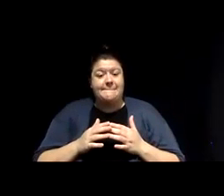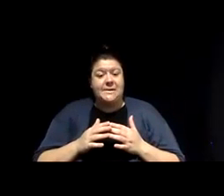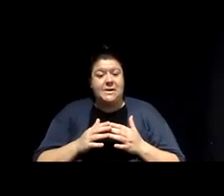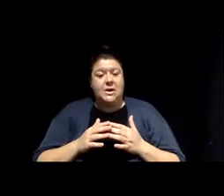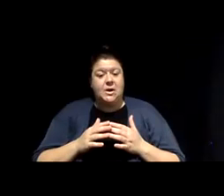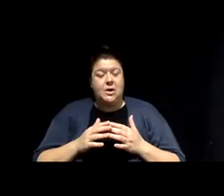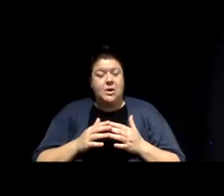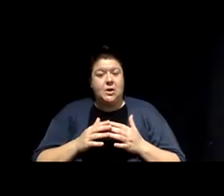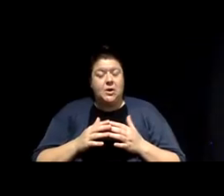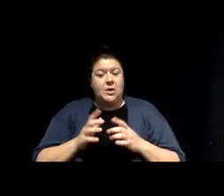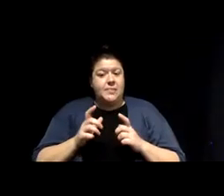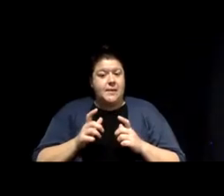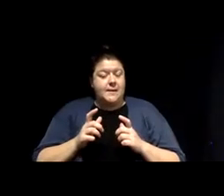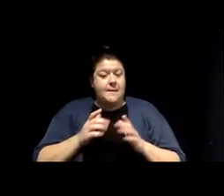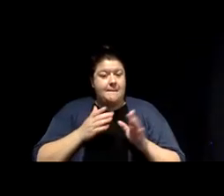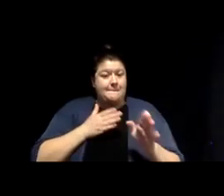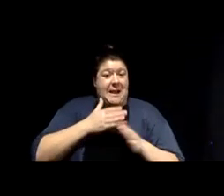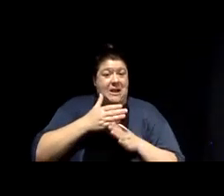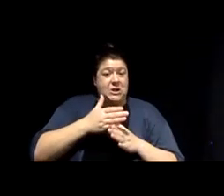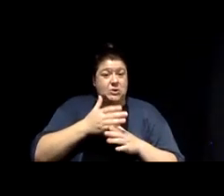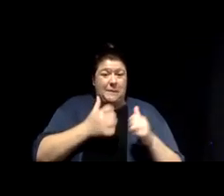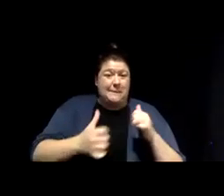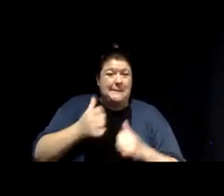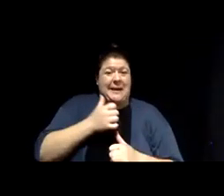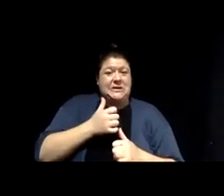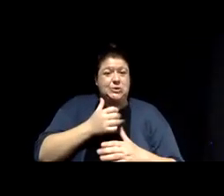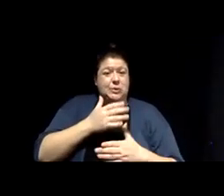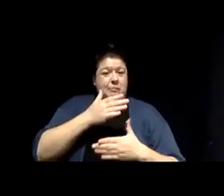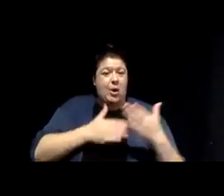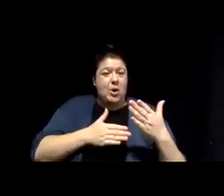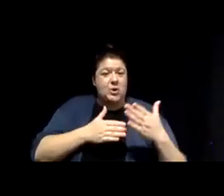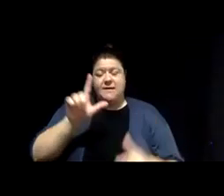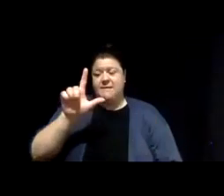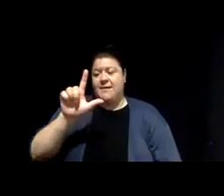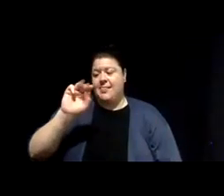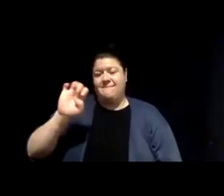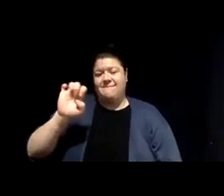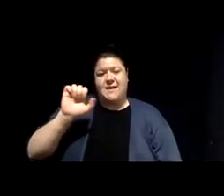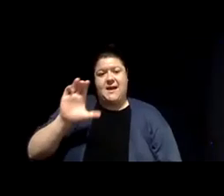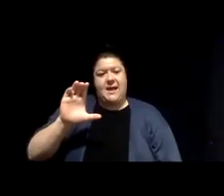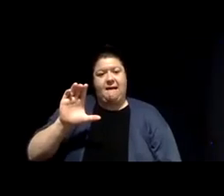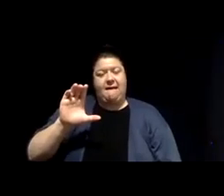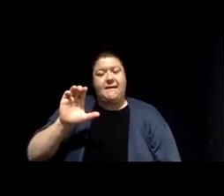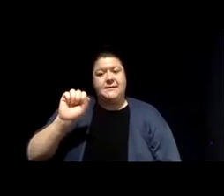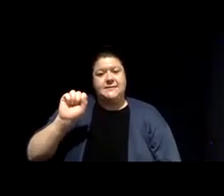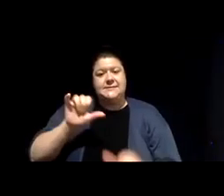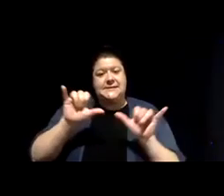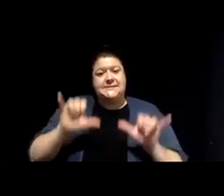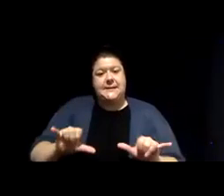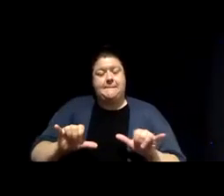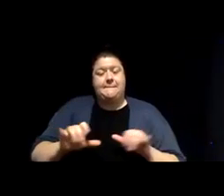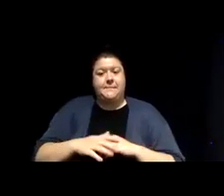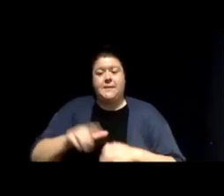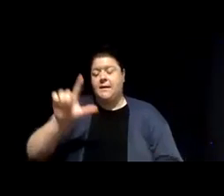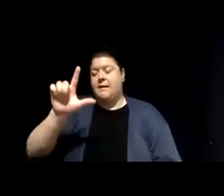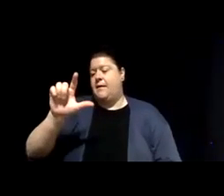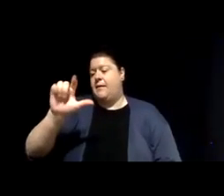major parts of the lymphatic system? Lymph nodes,